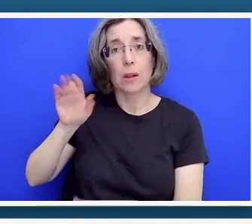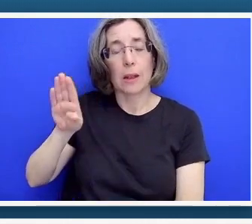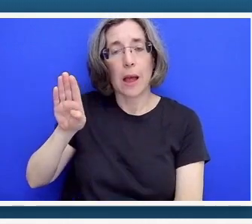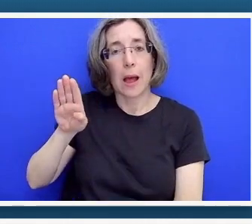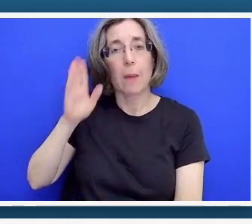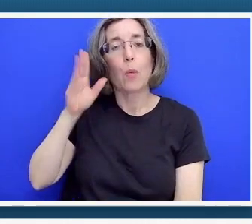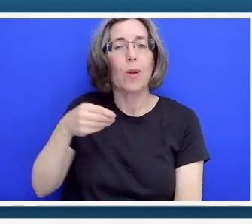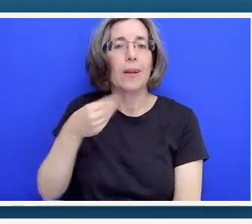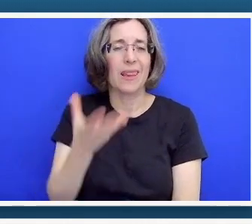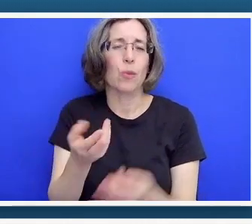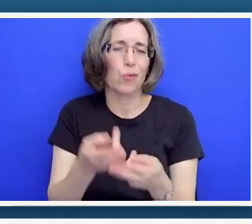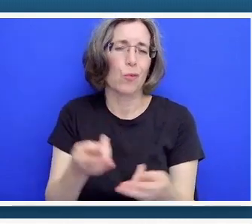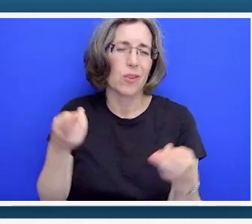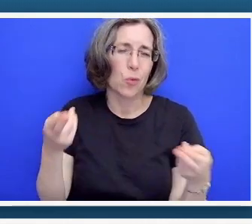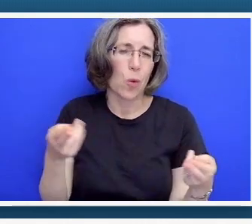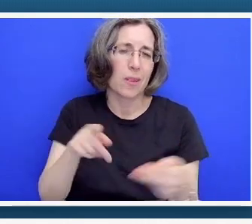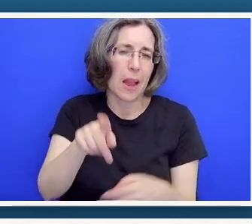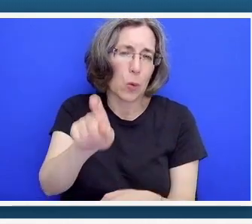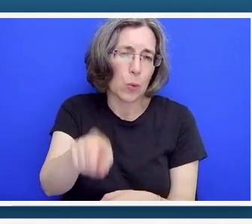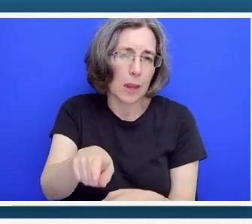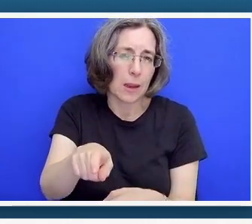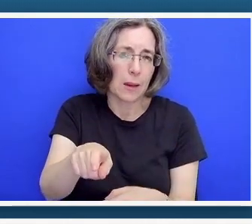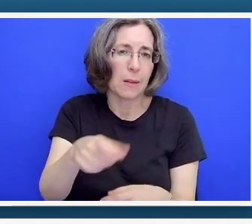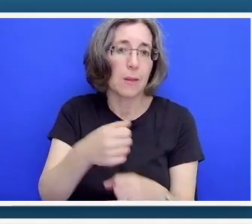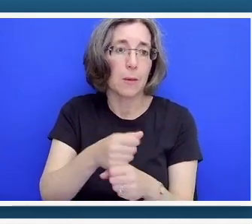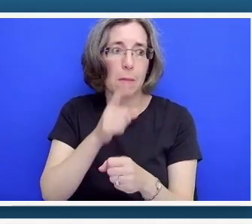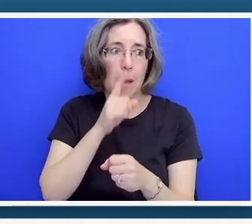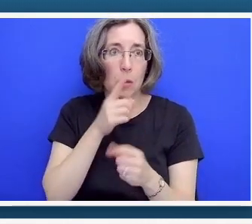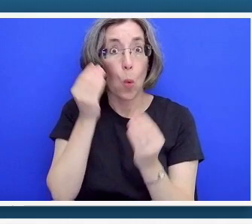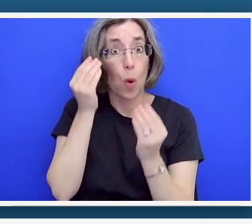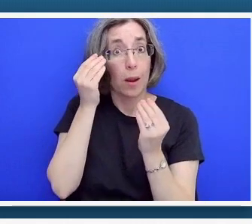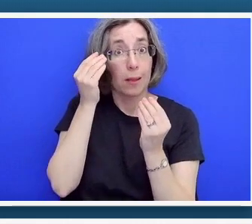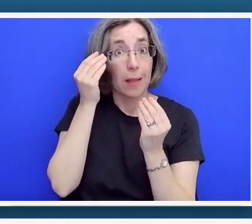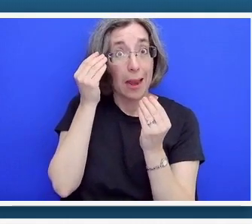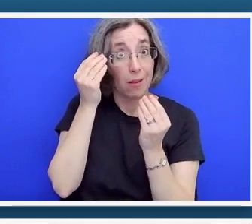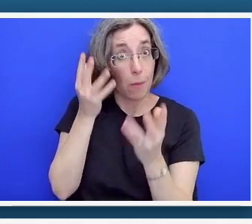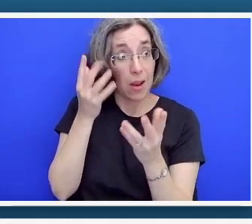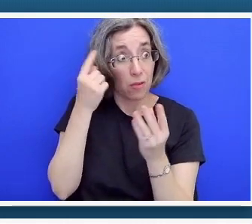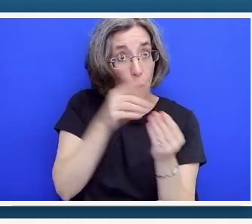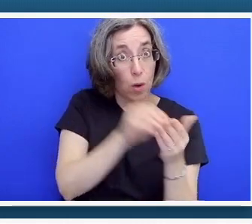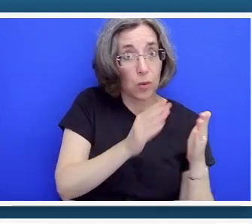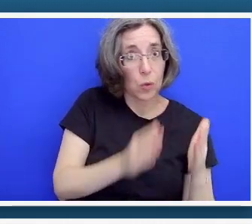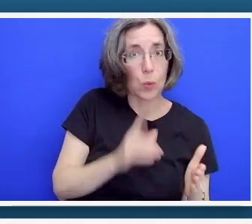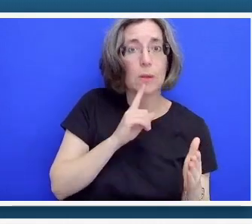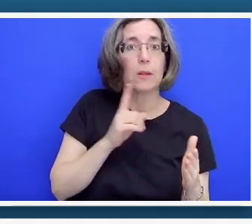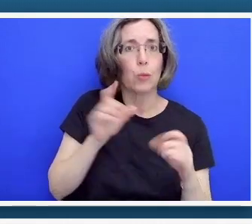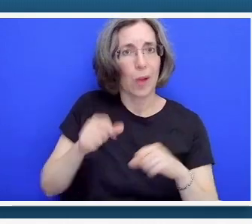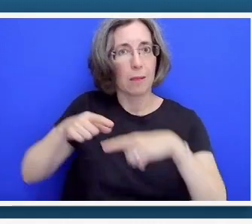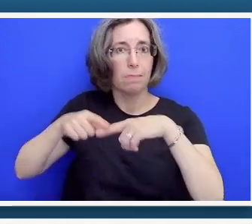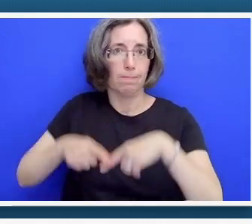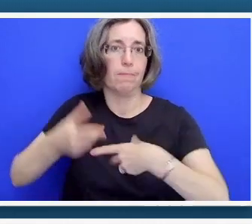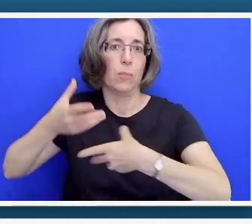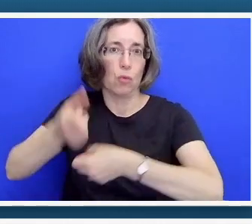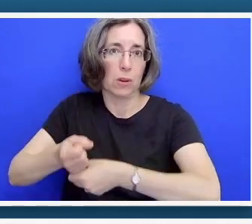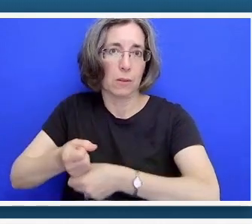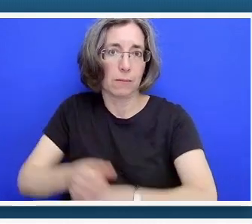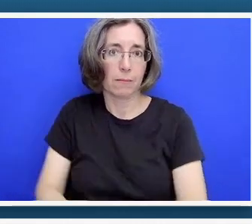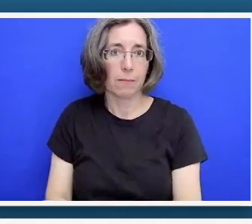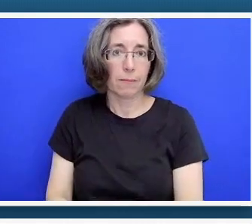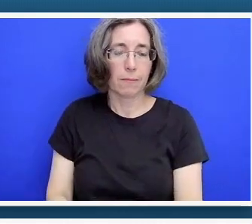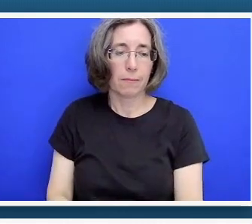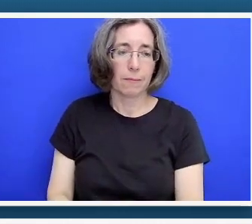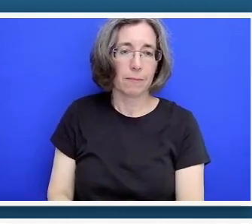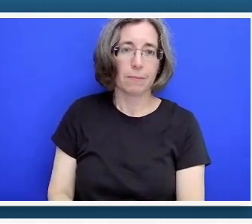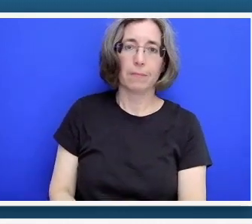that resource that you need to make sure the information you're providing is reliable and accurate. That was all